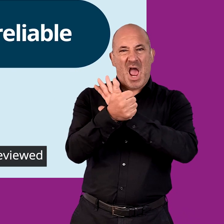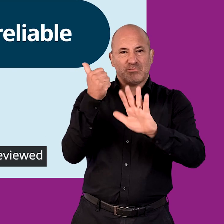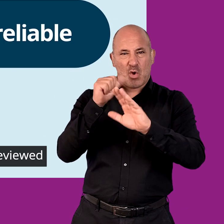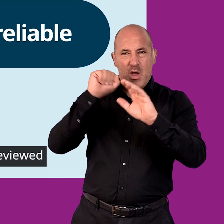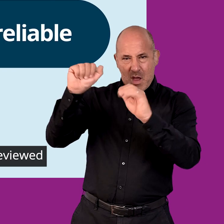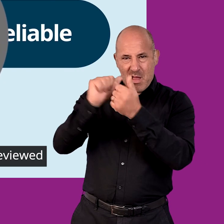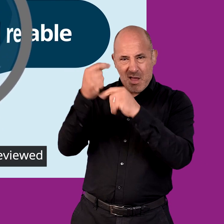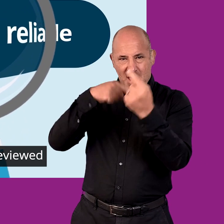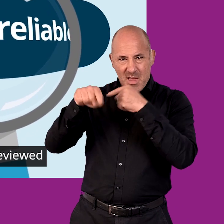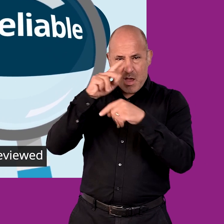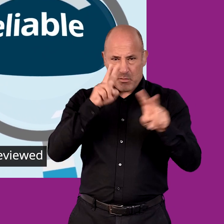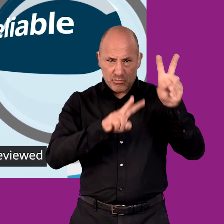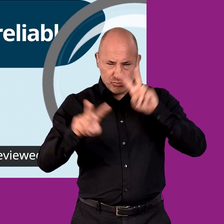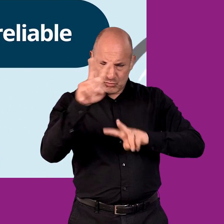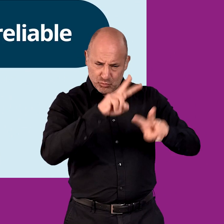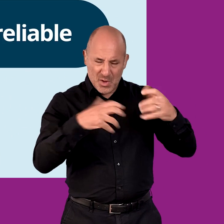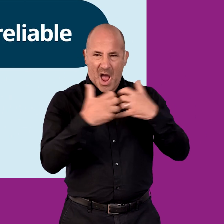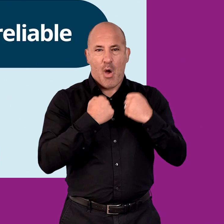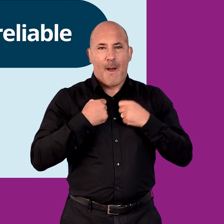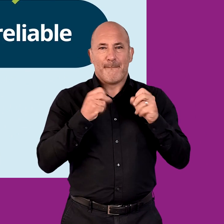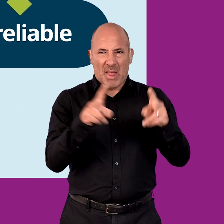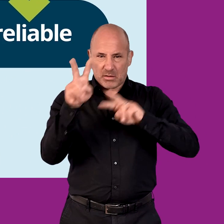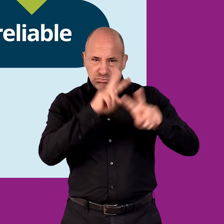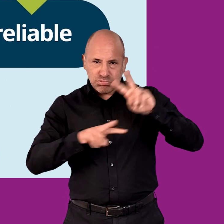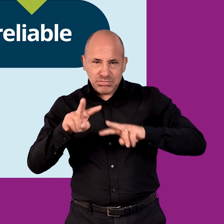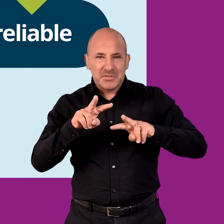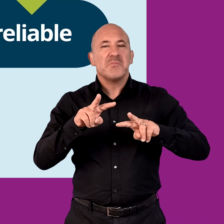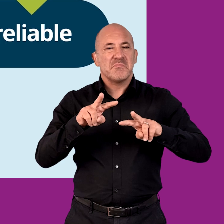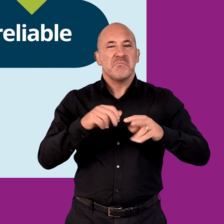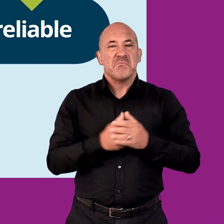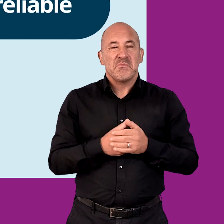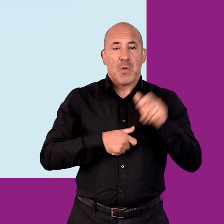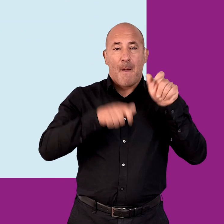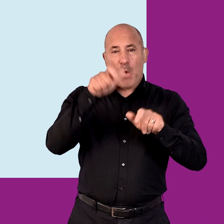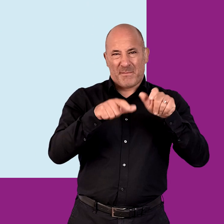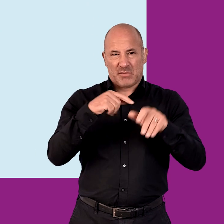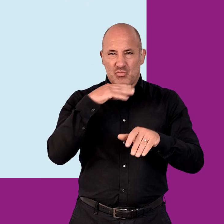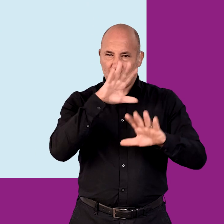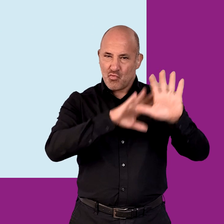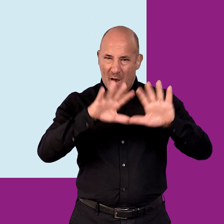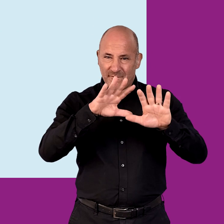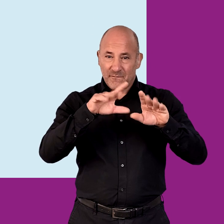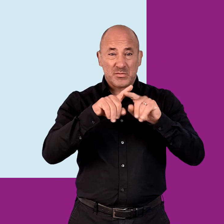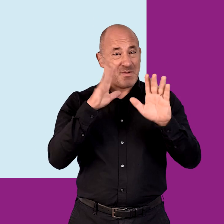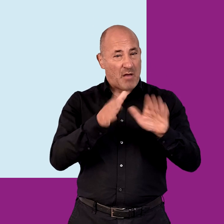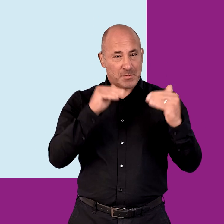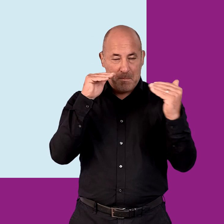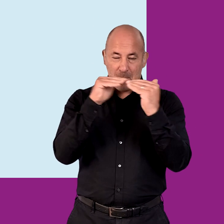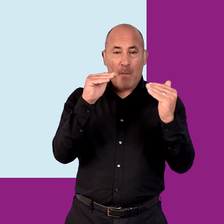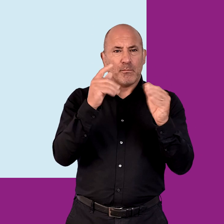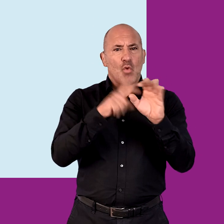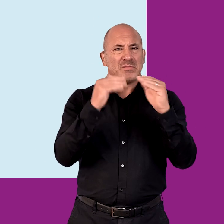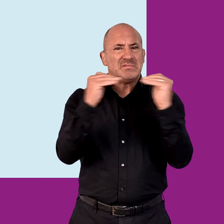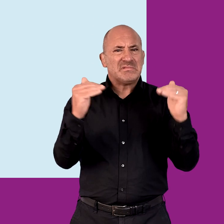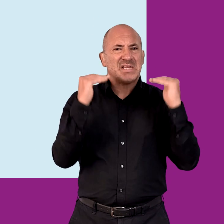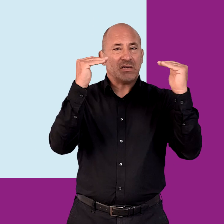independent external experts have peer-reviewed the methods we use in the DPM. Our population estimates also